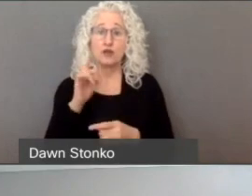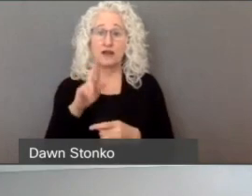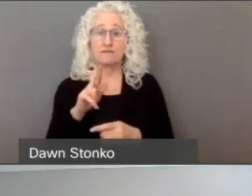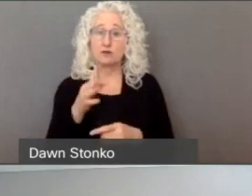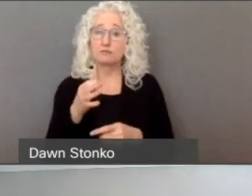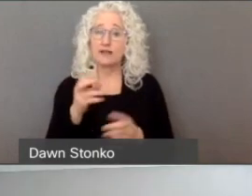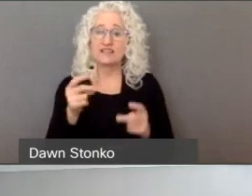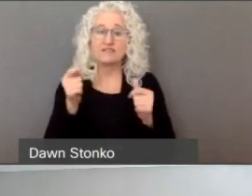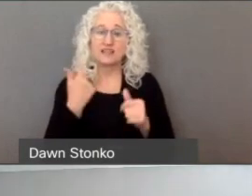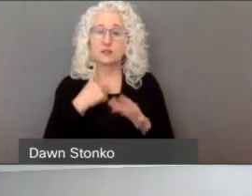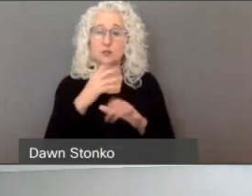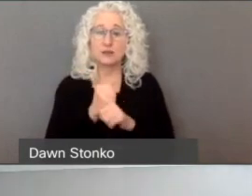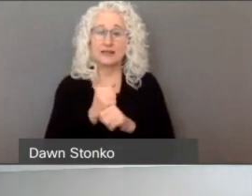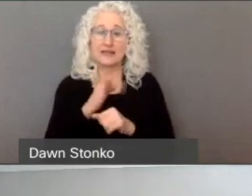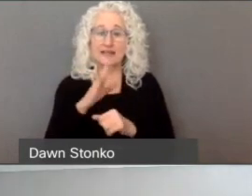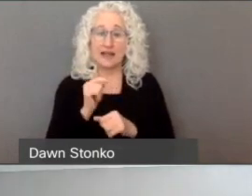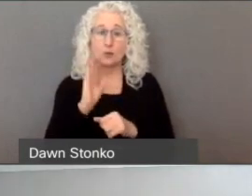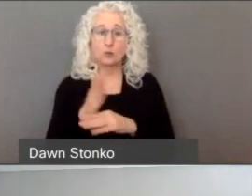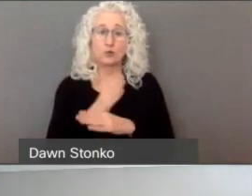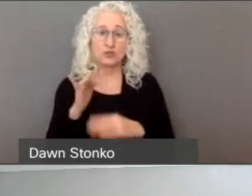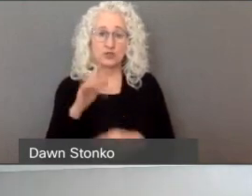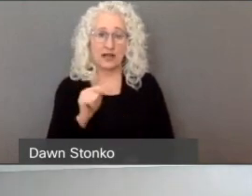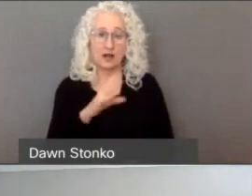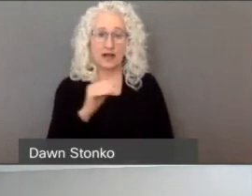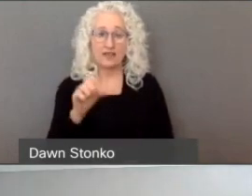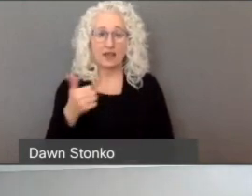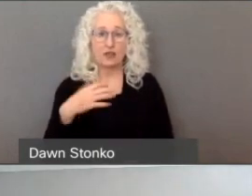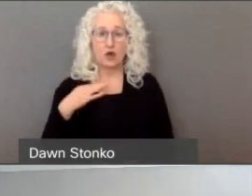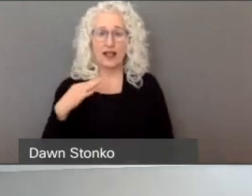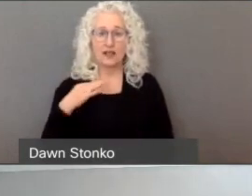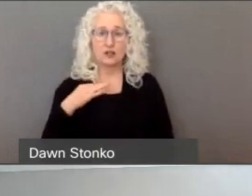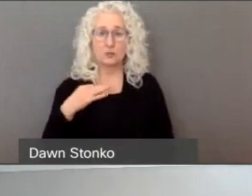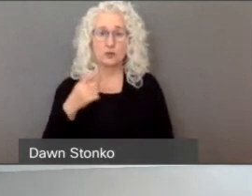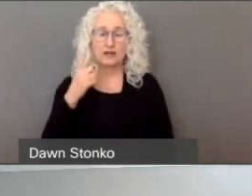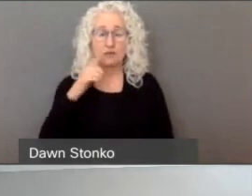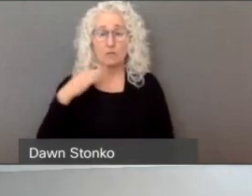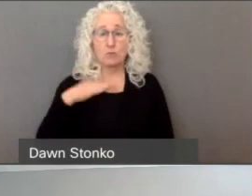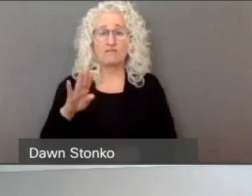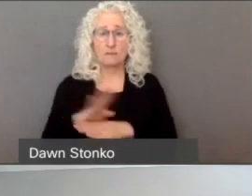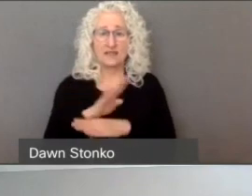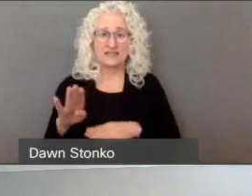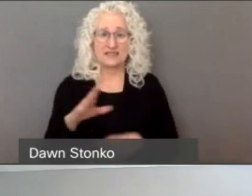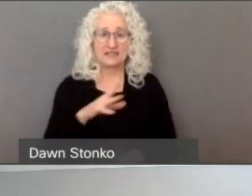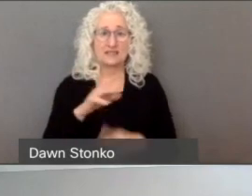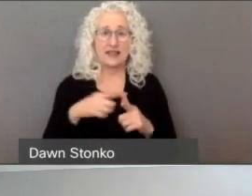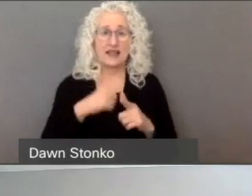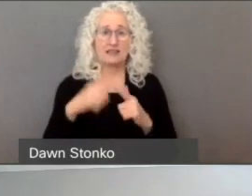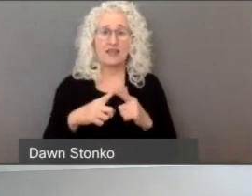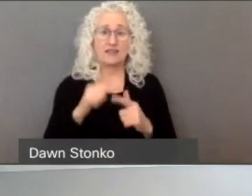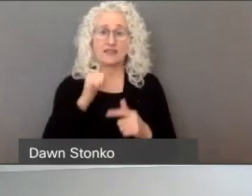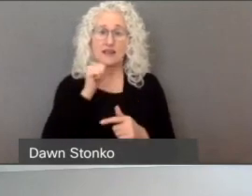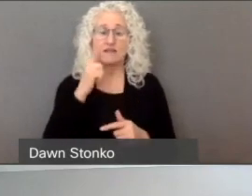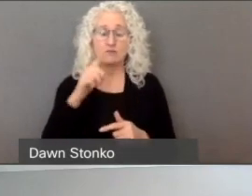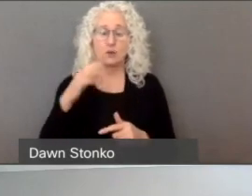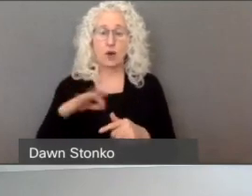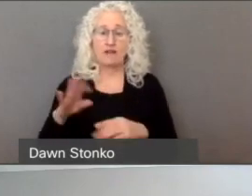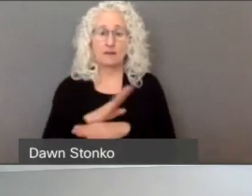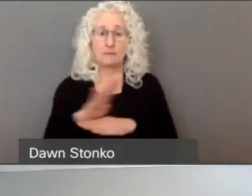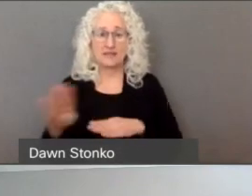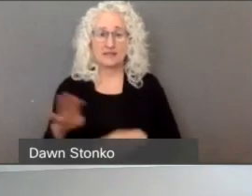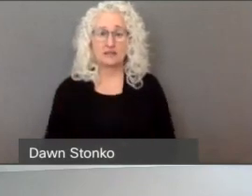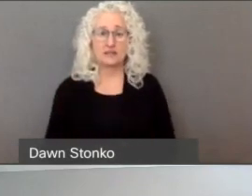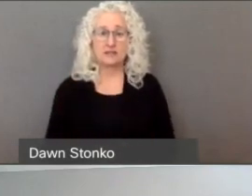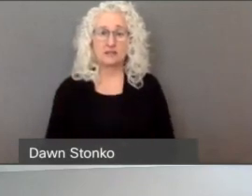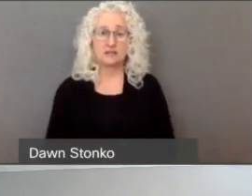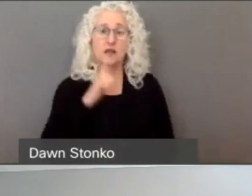it. And the other eligible, I mean, for-profit business and then the not-for-profit business